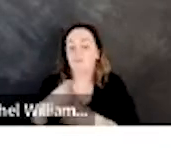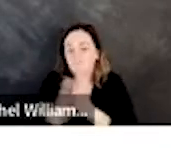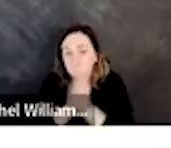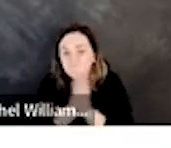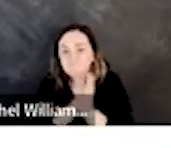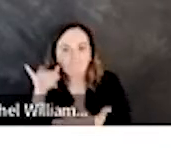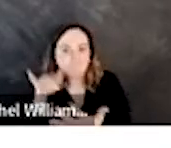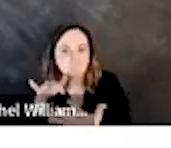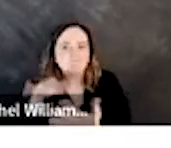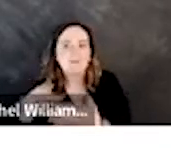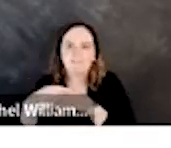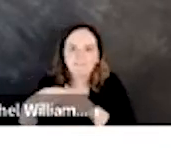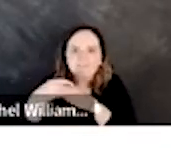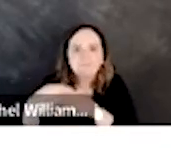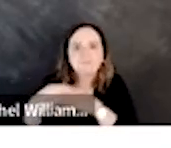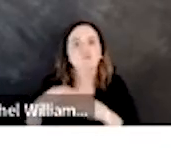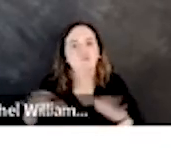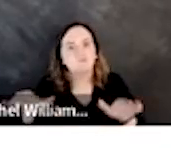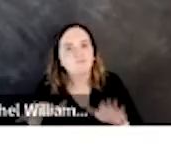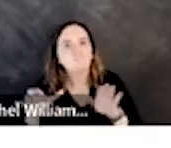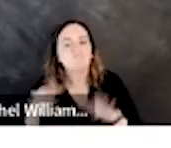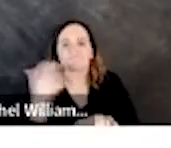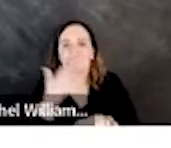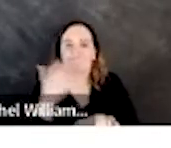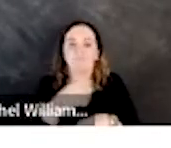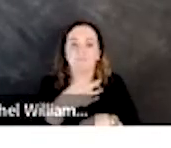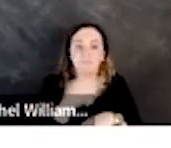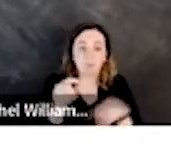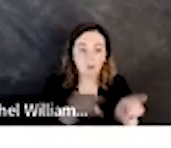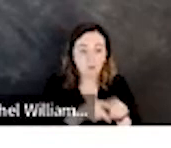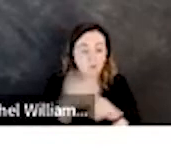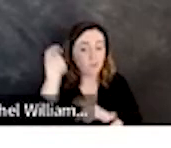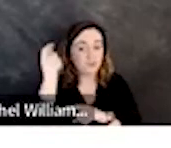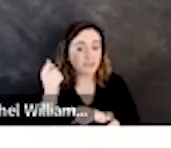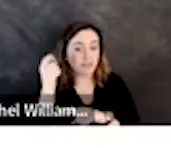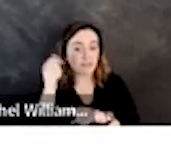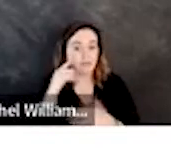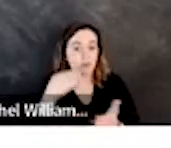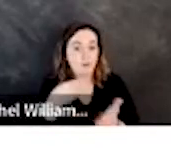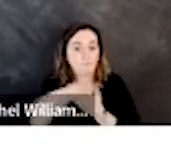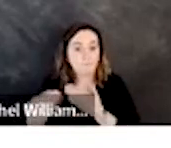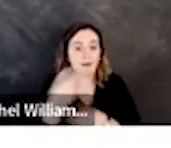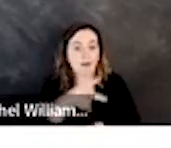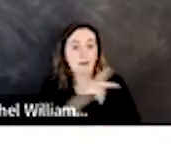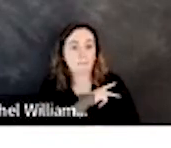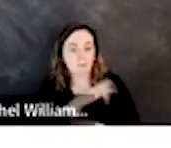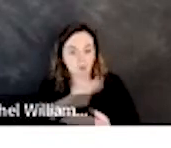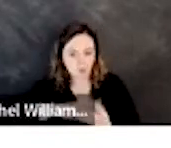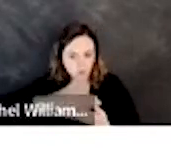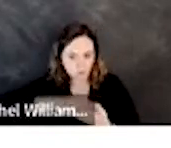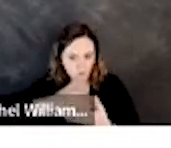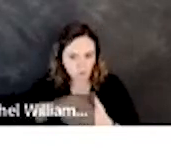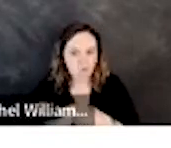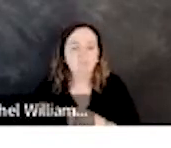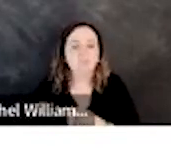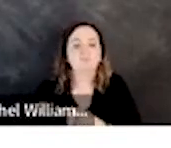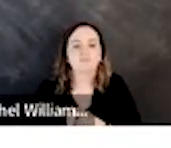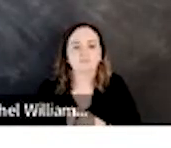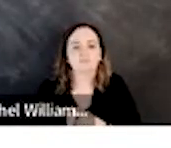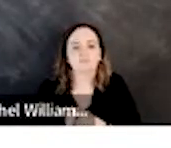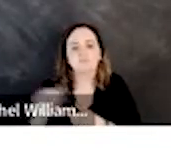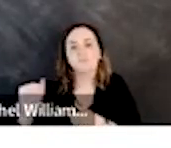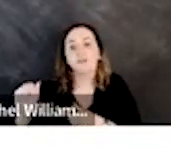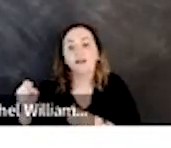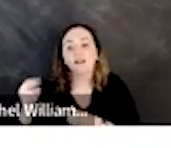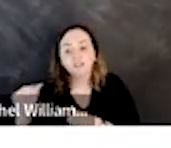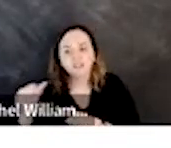and leadership development activities, as well as a stipend for the purchase of a personal computer. Asha